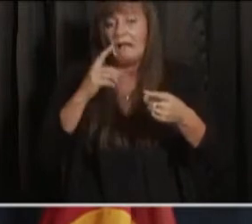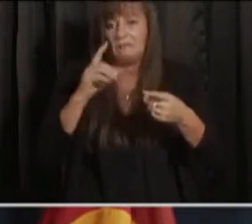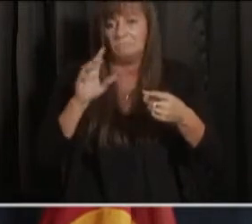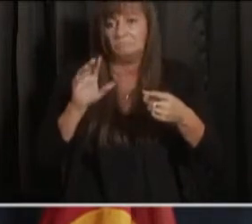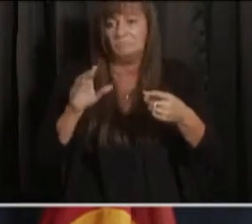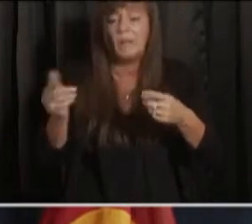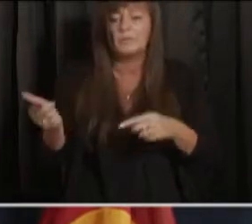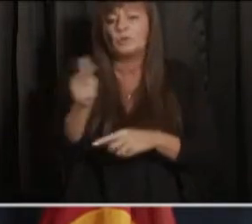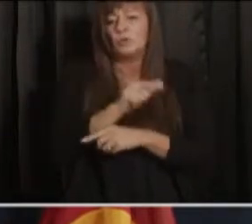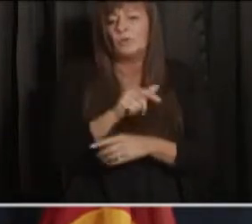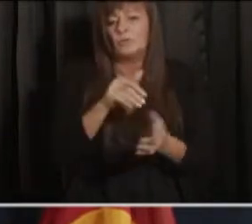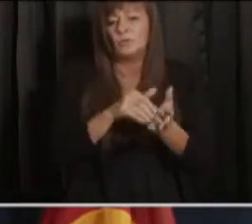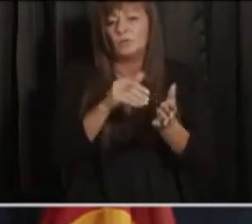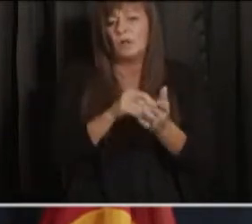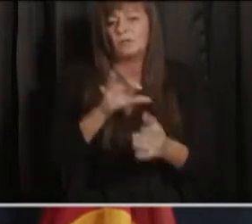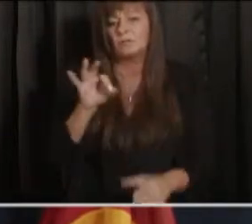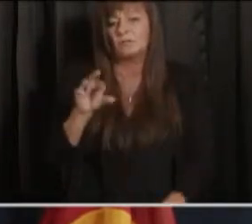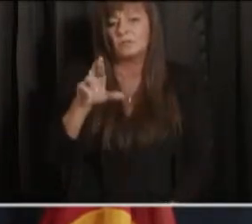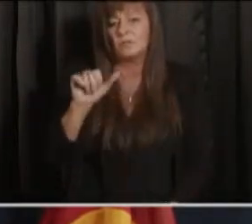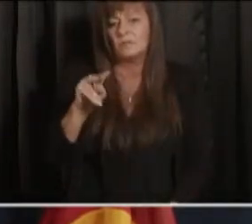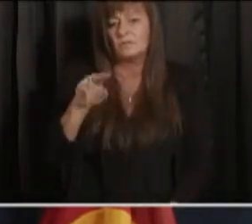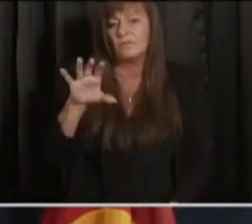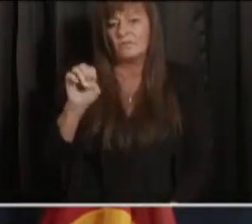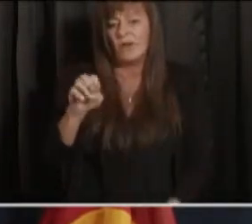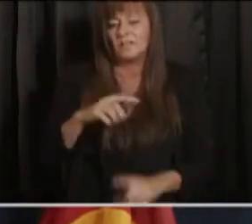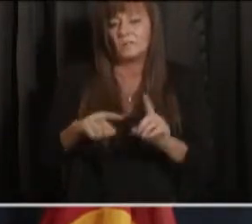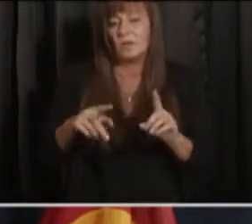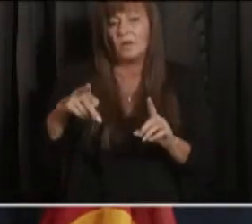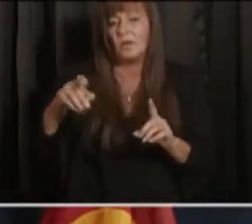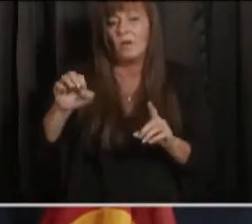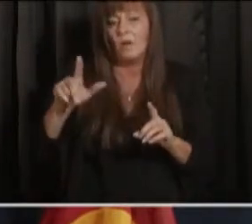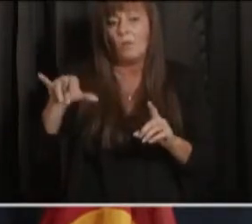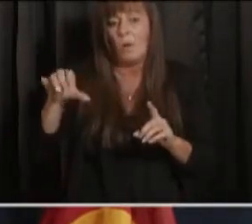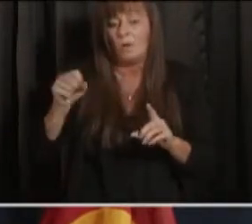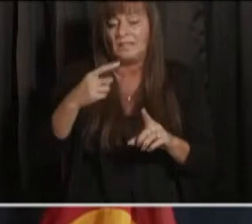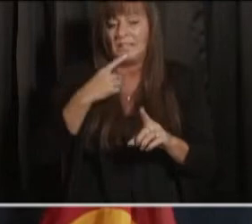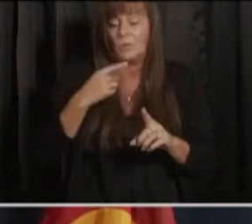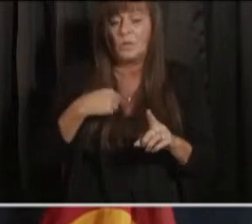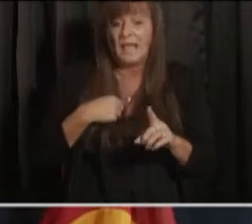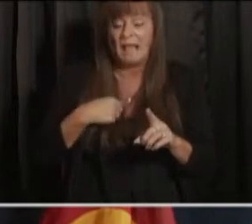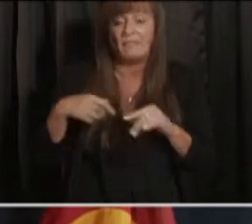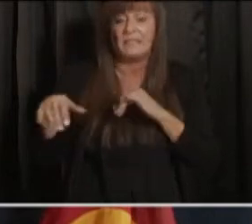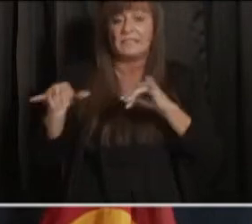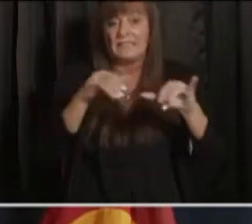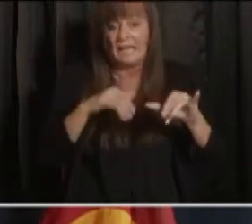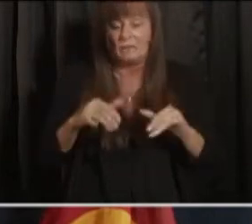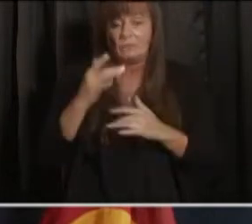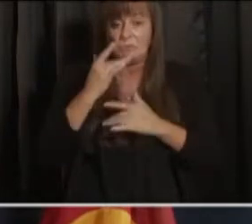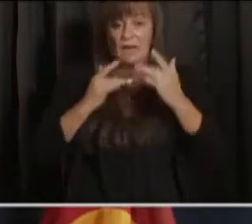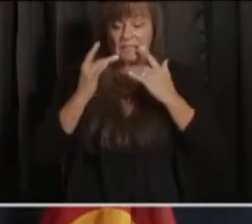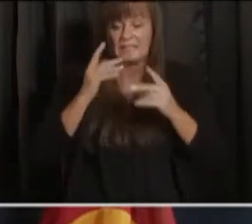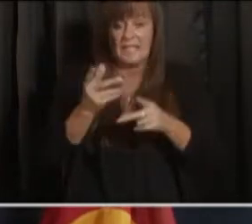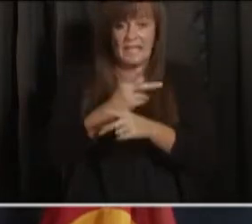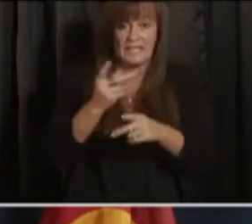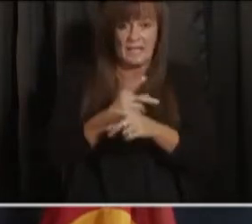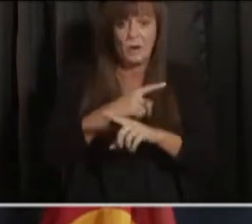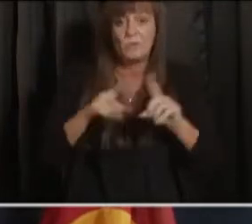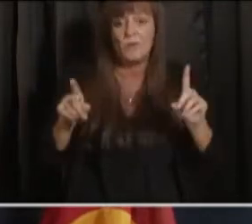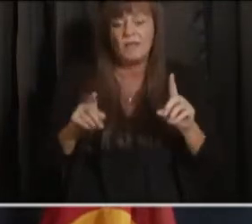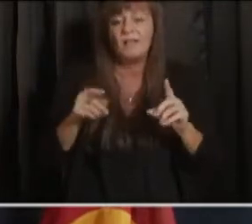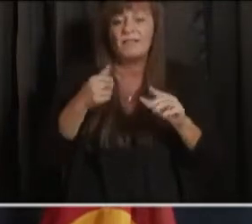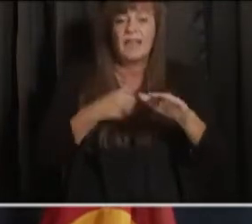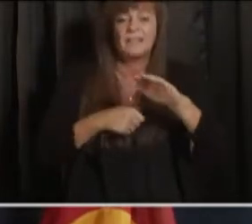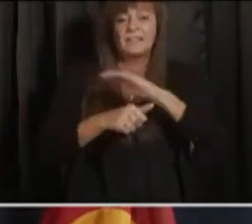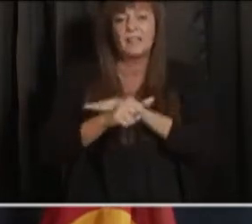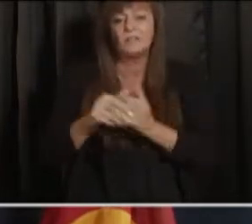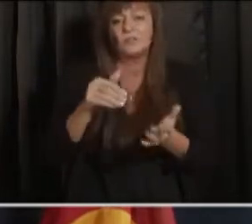Yeah, so I'll turn it over to him. I would just say we had the crisis standards of care for a big part of the pandemic. That's under Dr. France's authority, and I'll